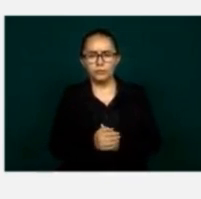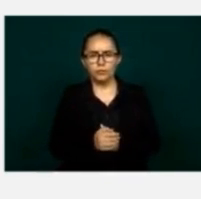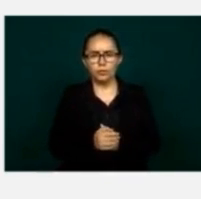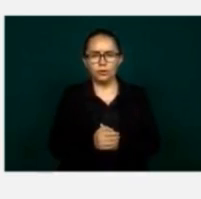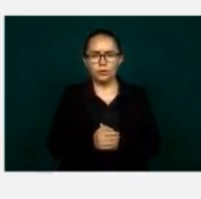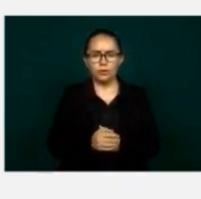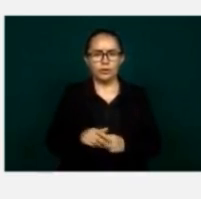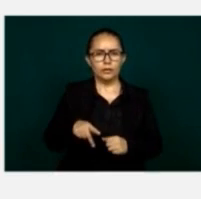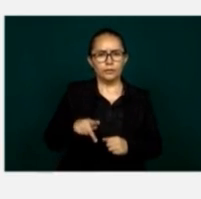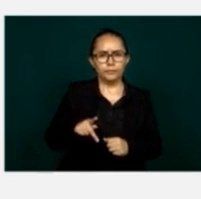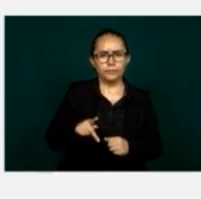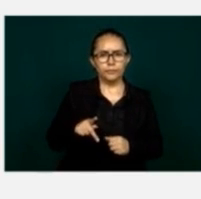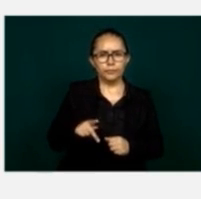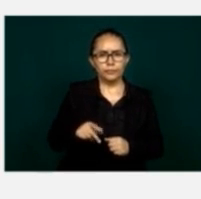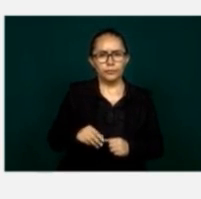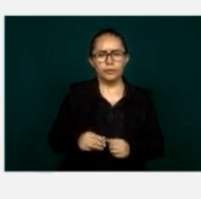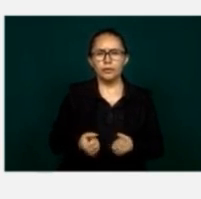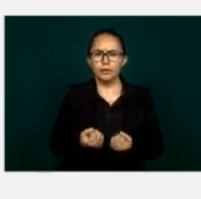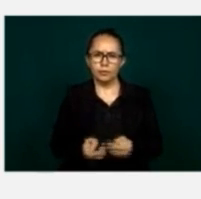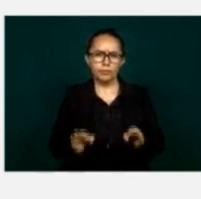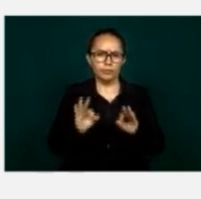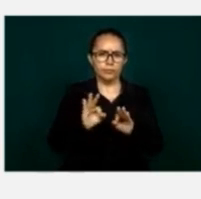We identified